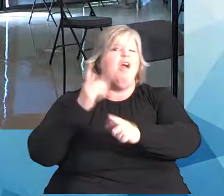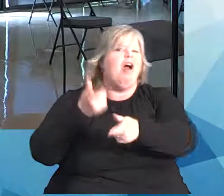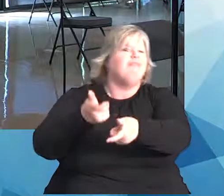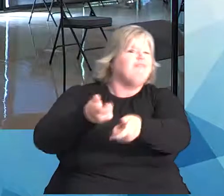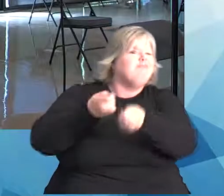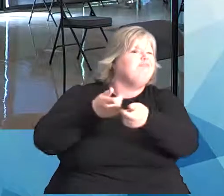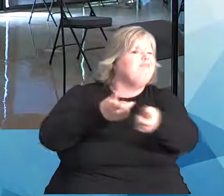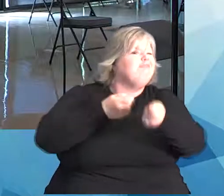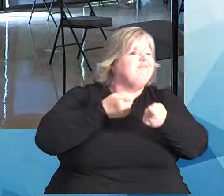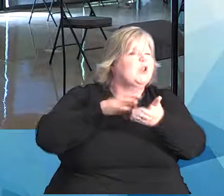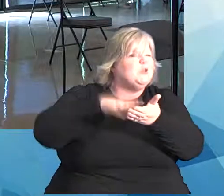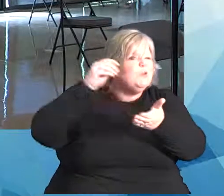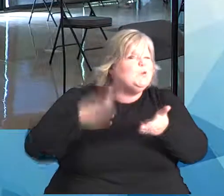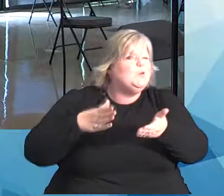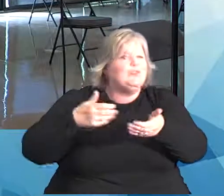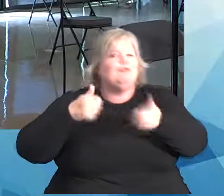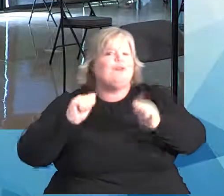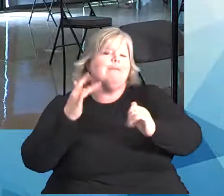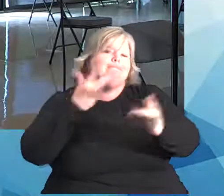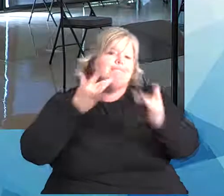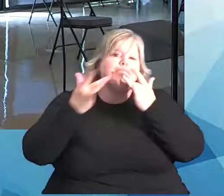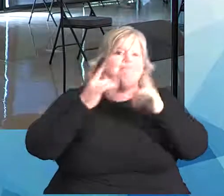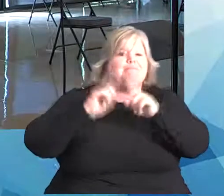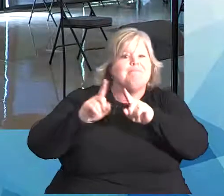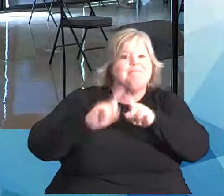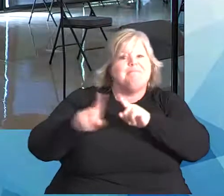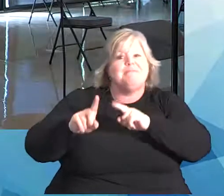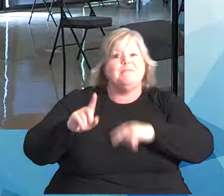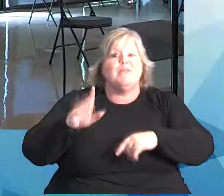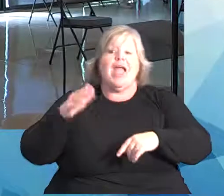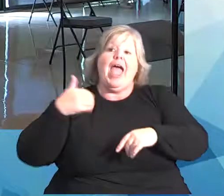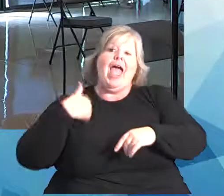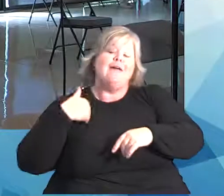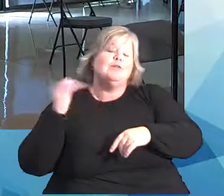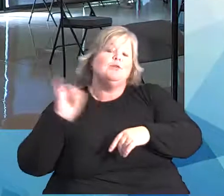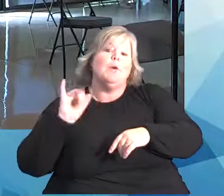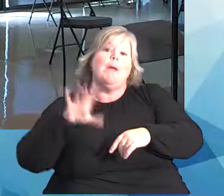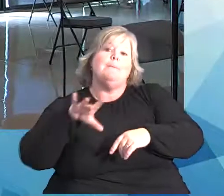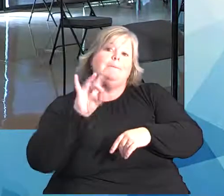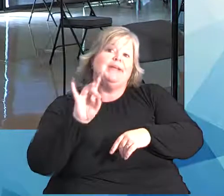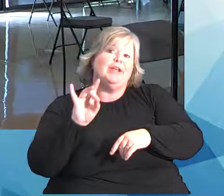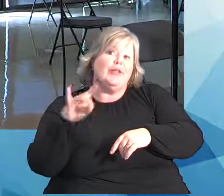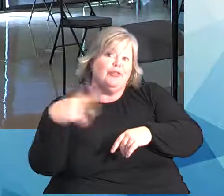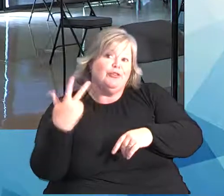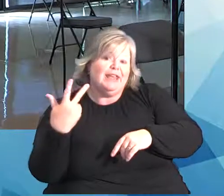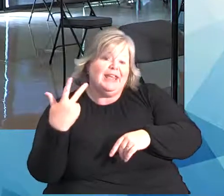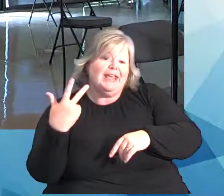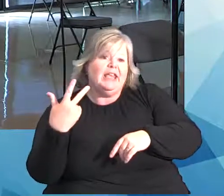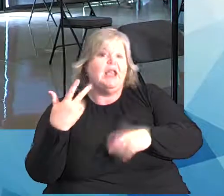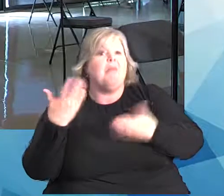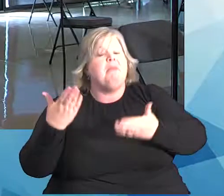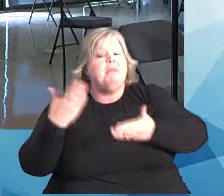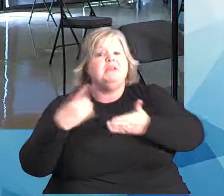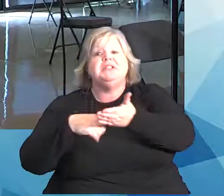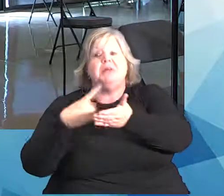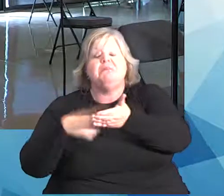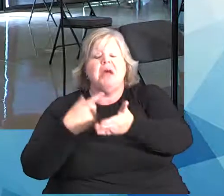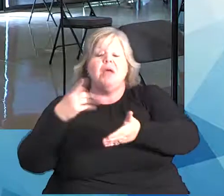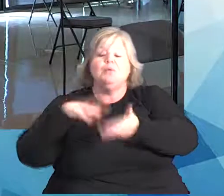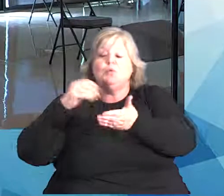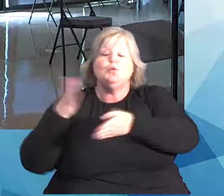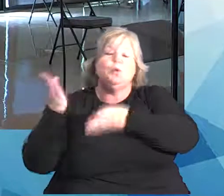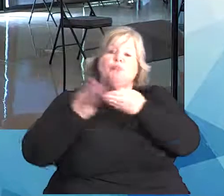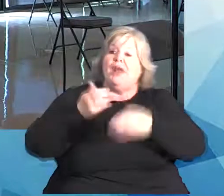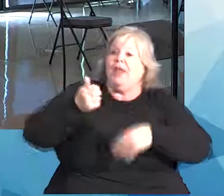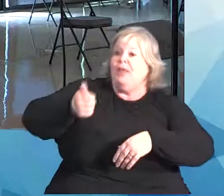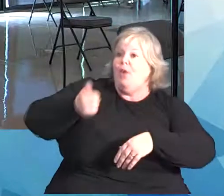students. We have Try It Tuesday, pick 3 for any students that perhaps bring lunches or breakfast from home.